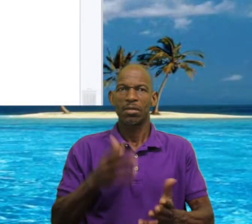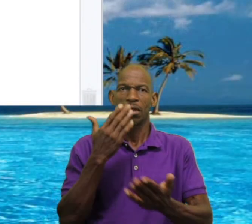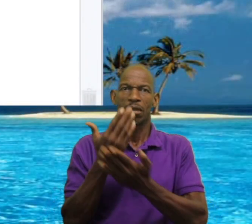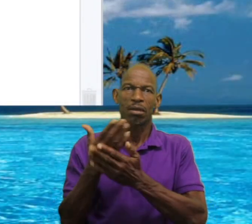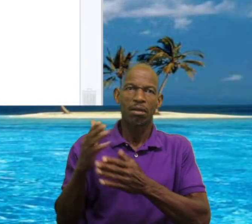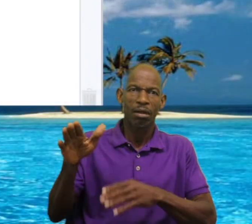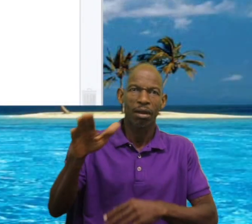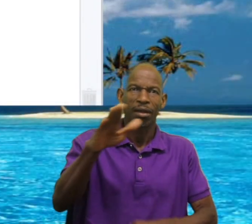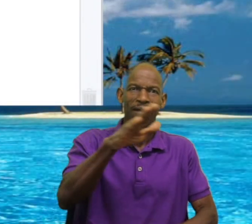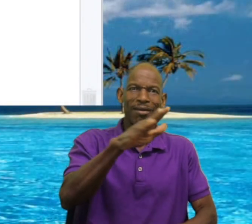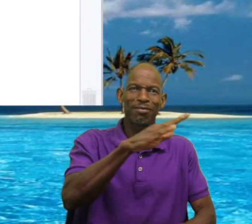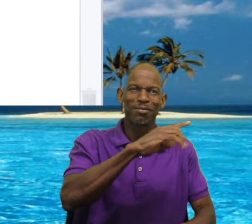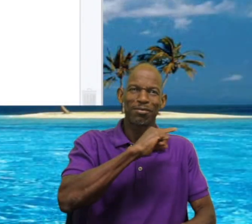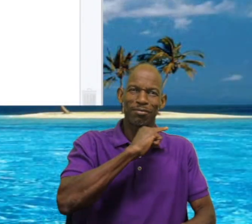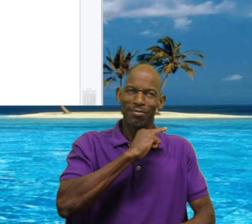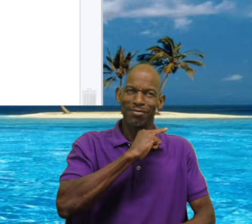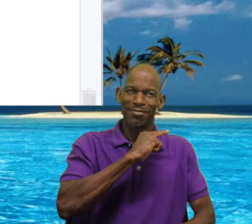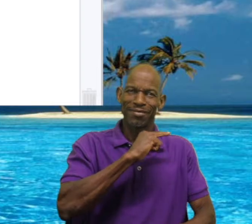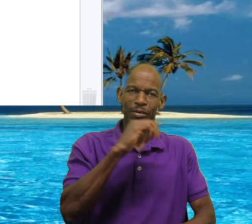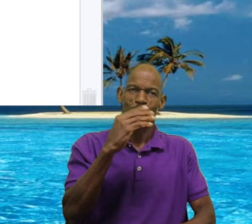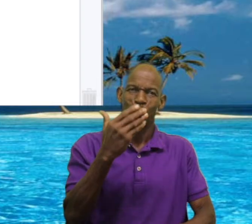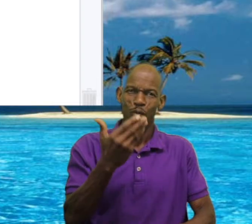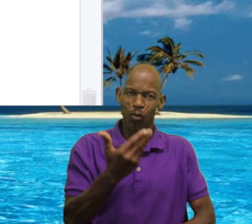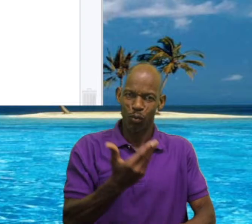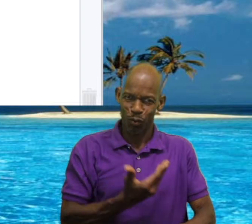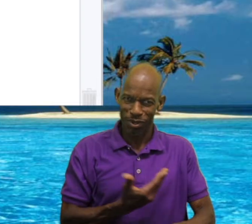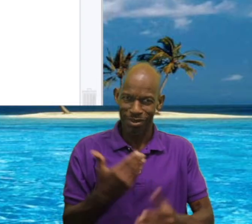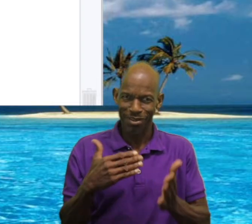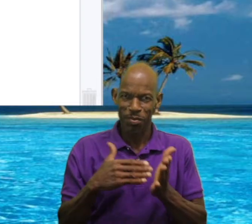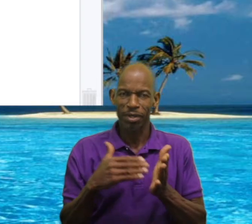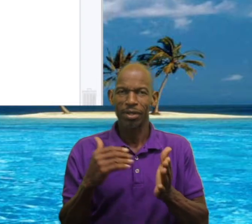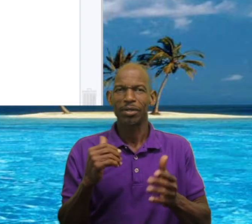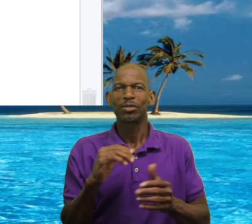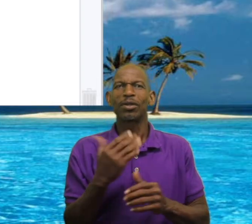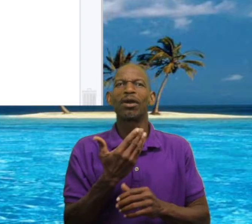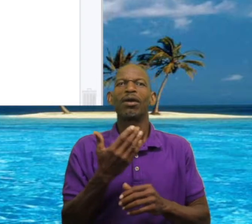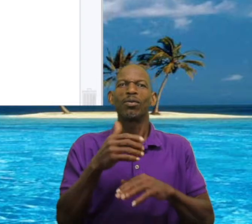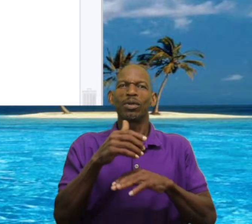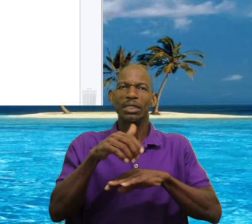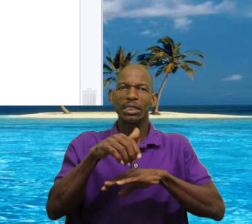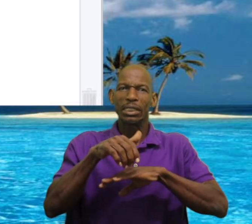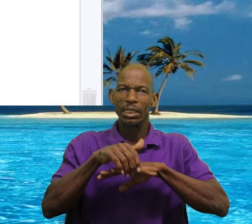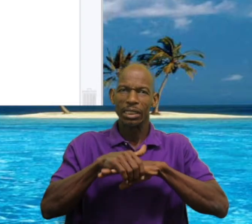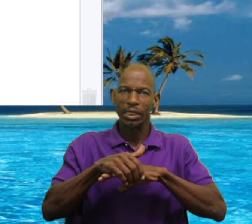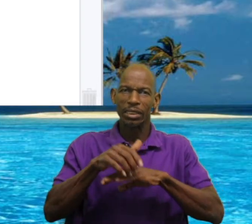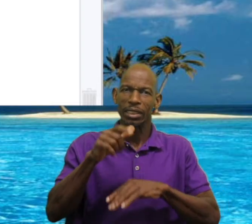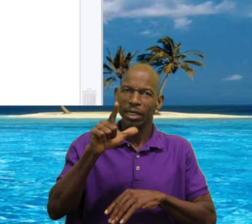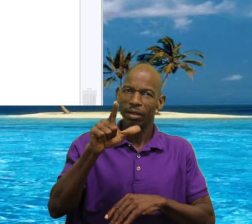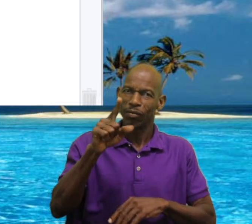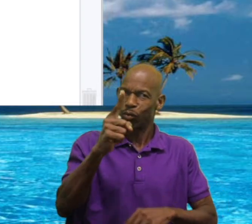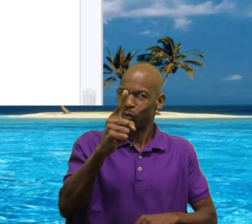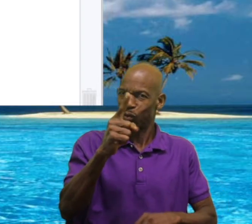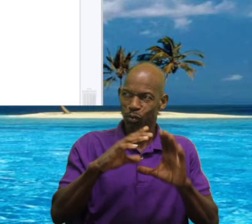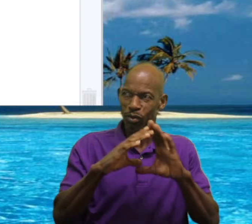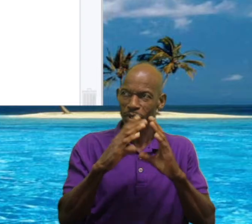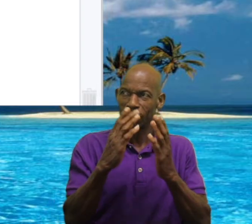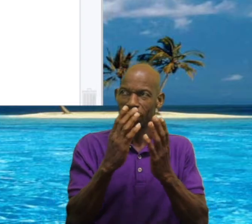Good afternoon, everyone. Welcome back to our English level 1, Deaf English level 1.